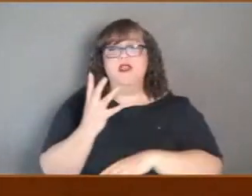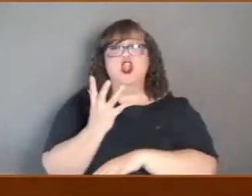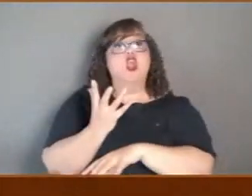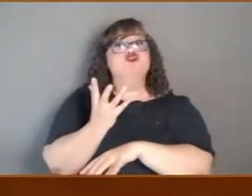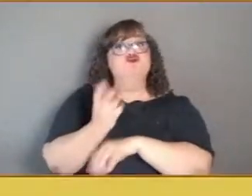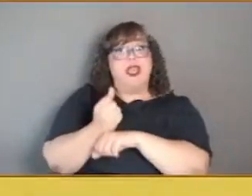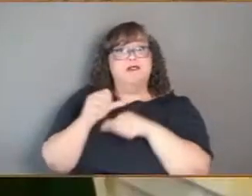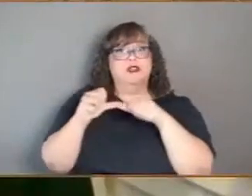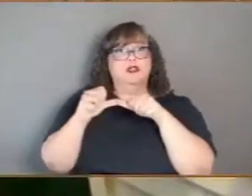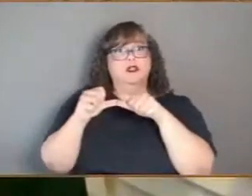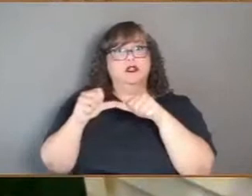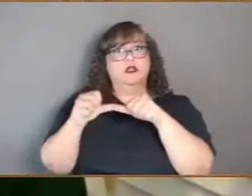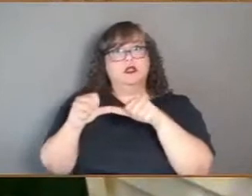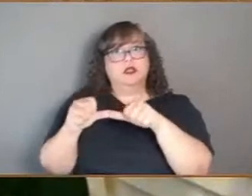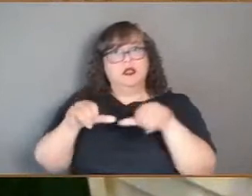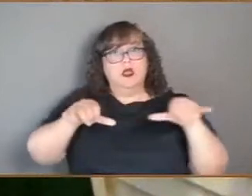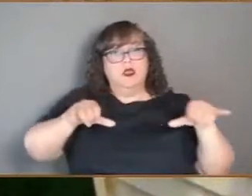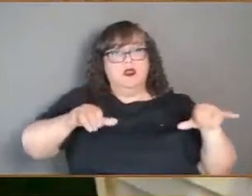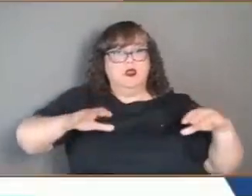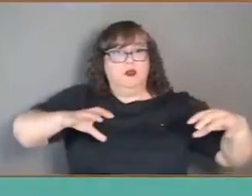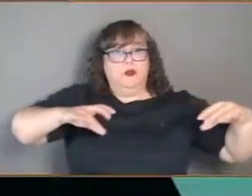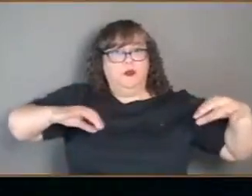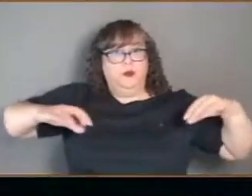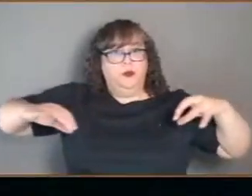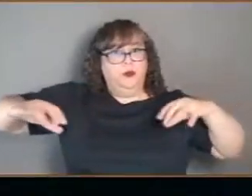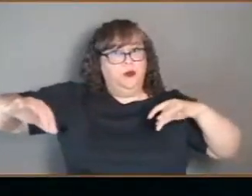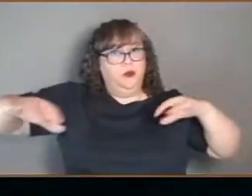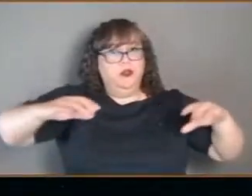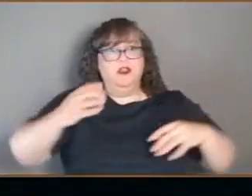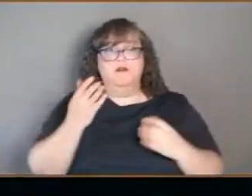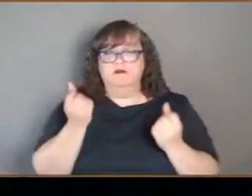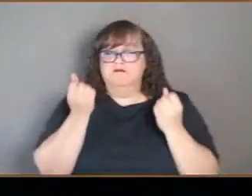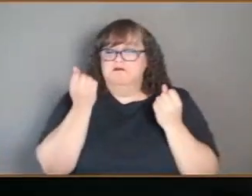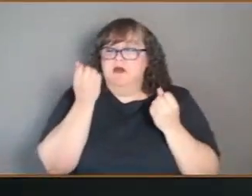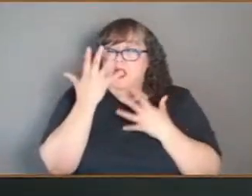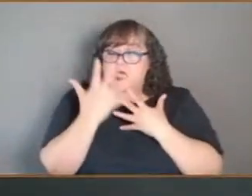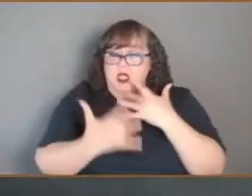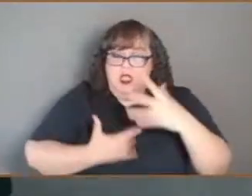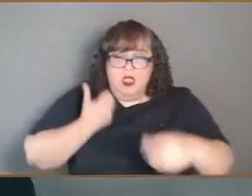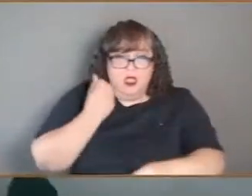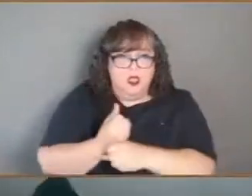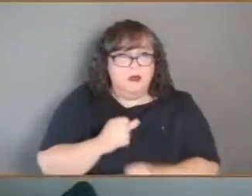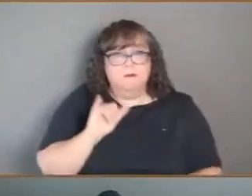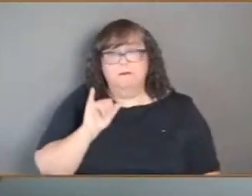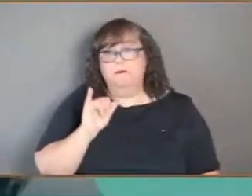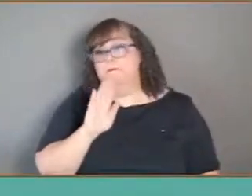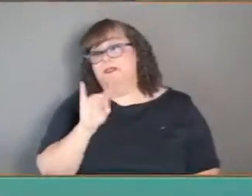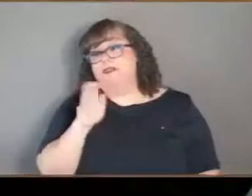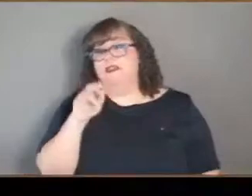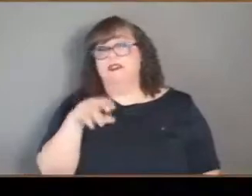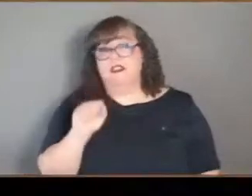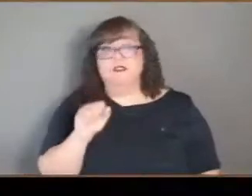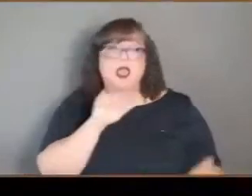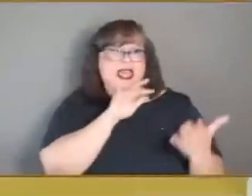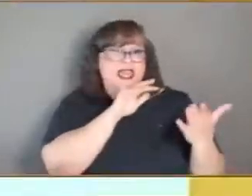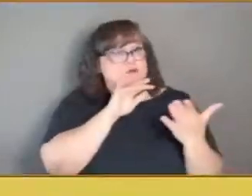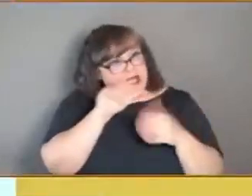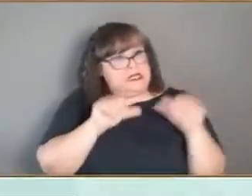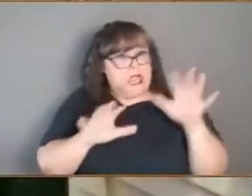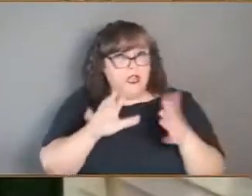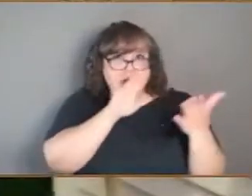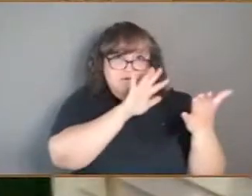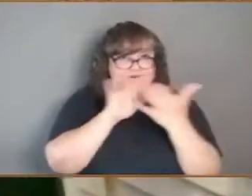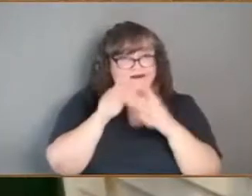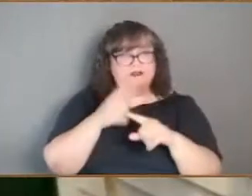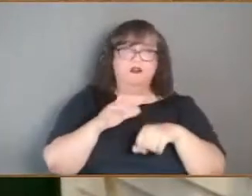billions of years. And astronomers have only been able to study these distant and enigmatic small bodies from Earth.